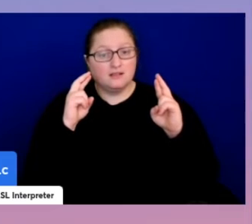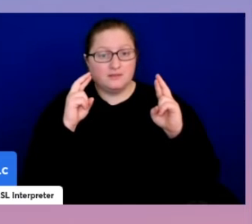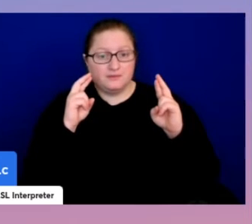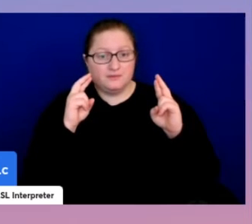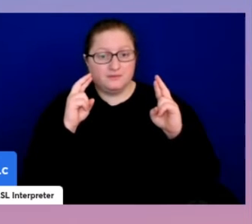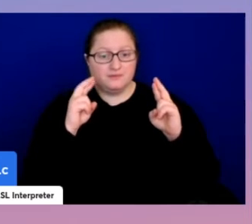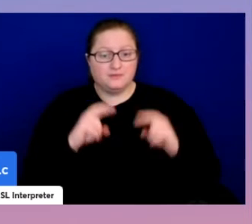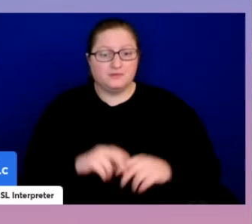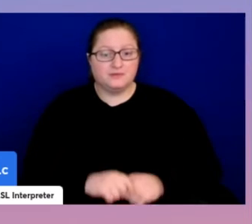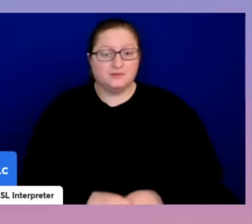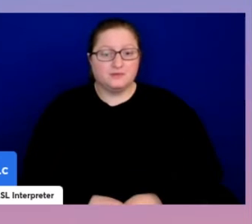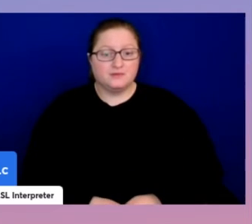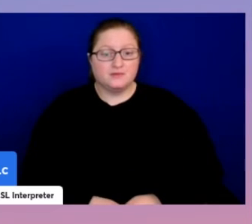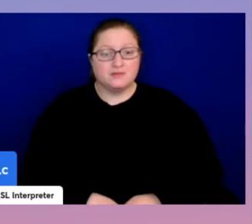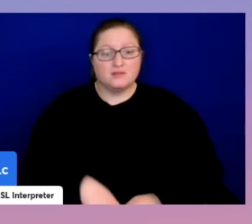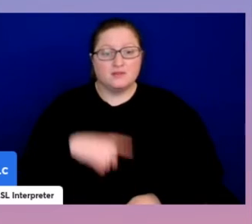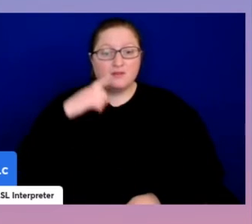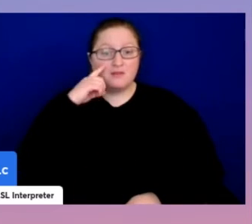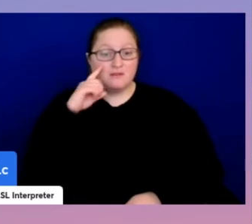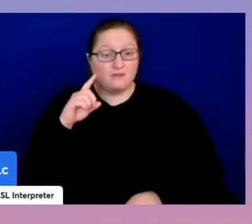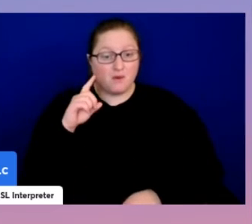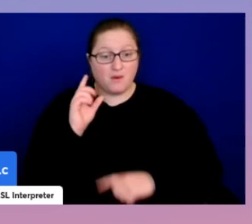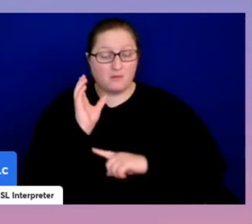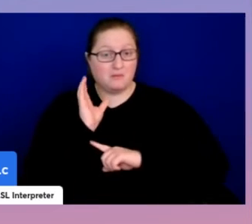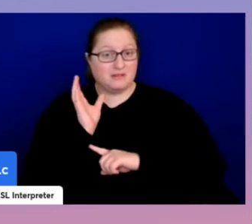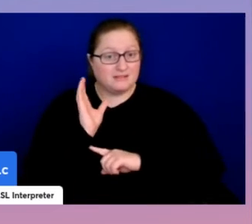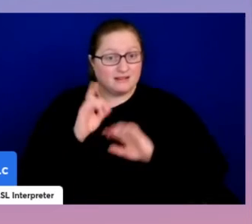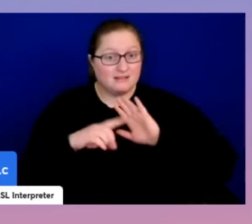present demo, not get any error. Okay.